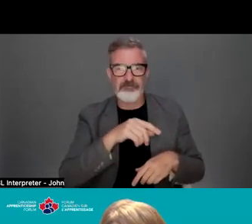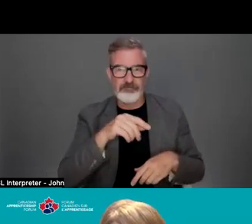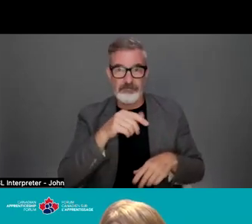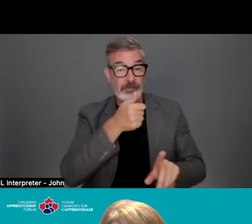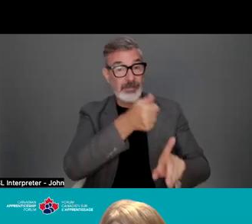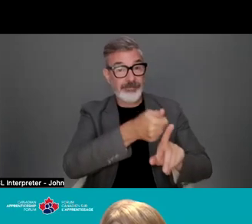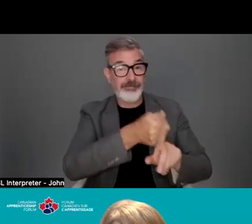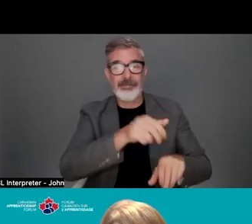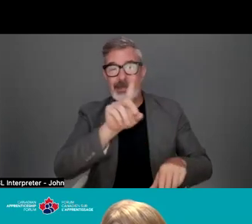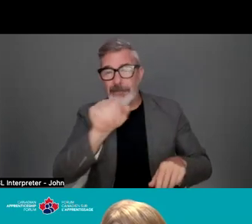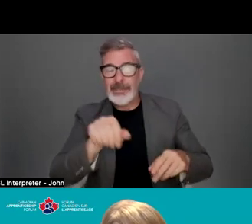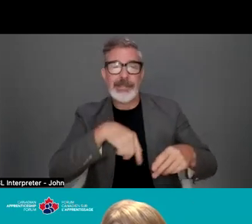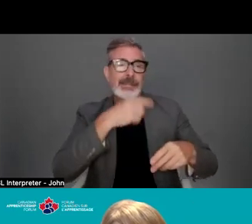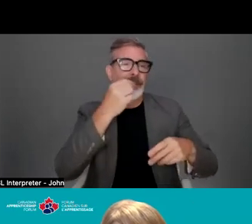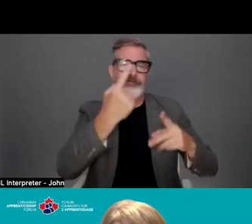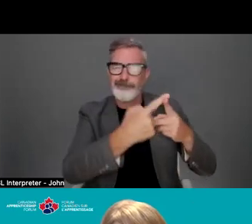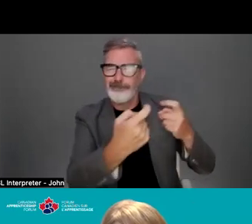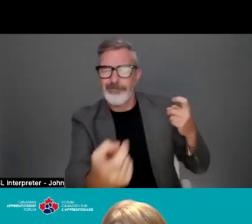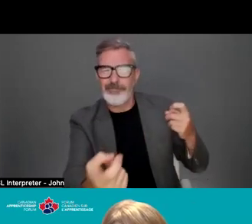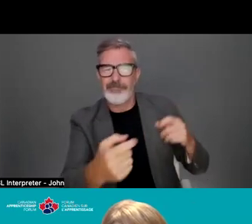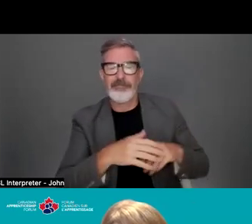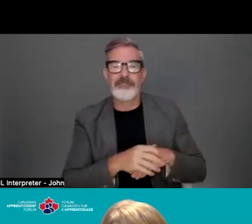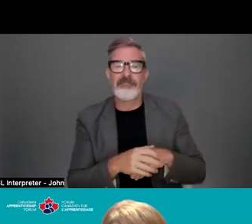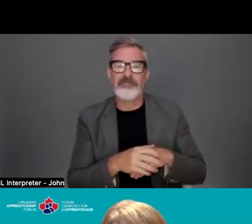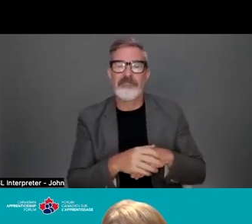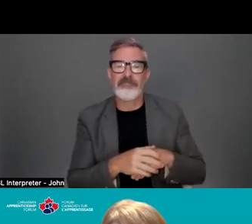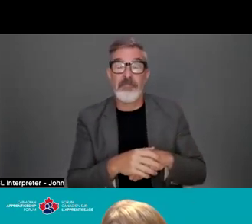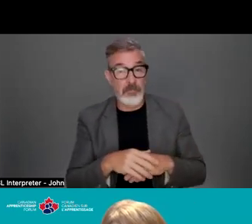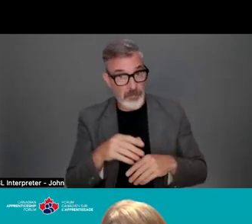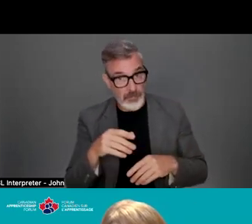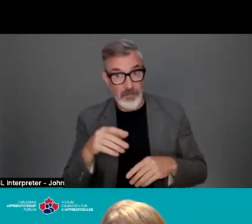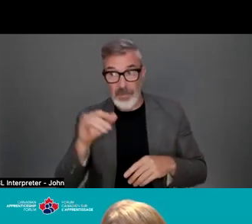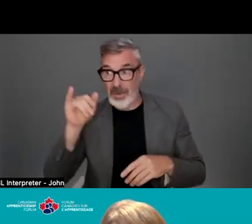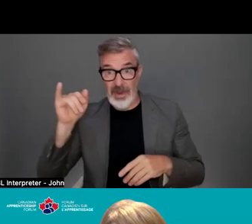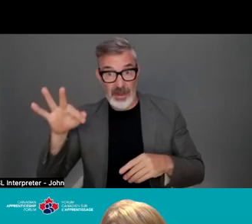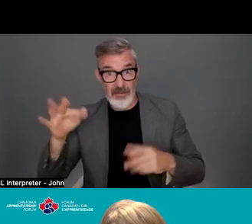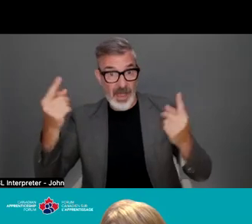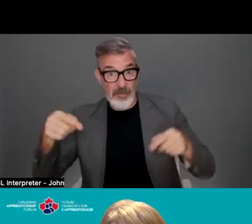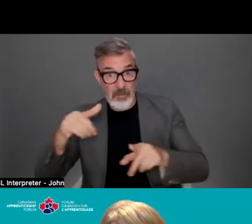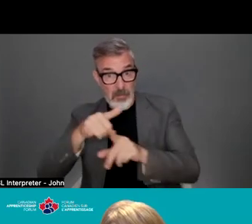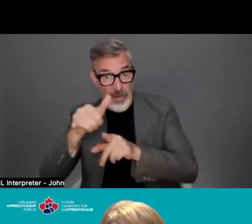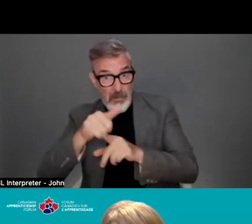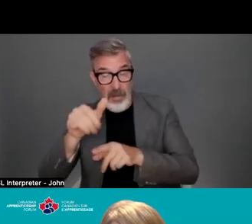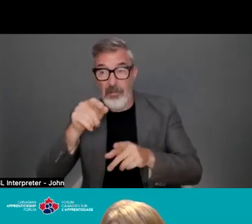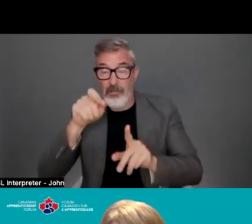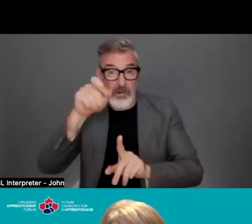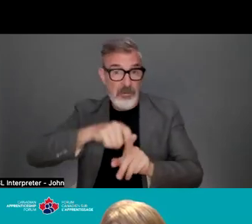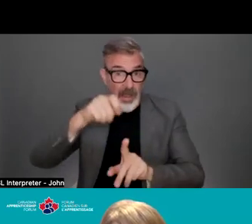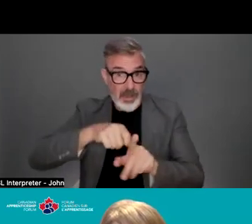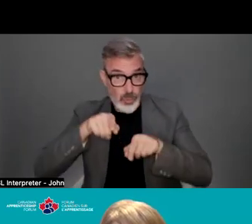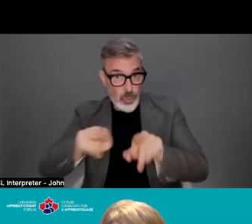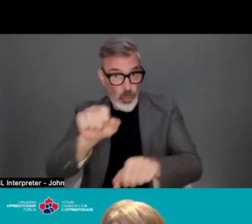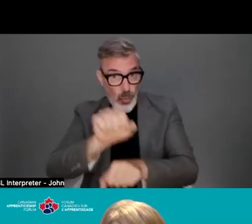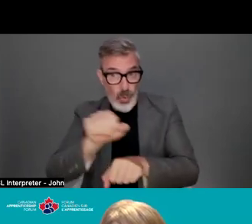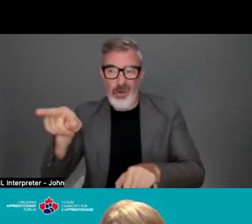experience a higher degree of bullying and harassment at the workplace compared to those who are from a